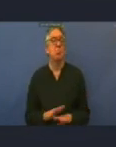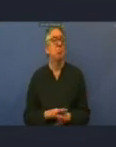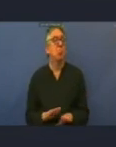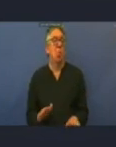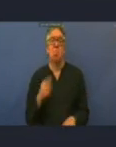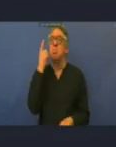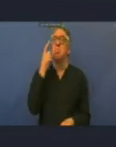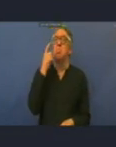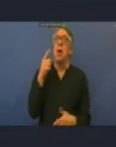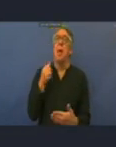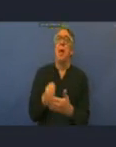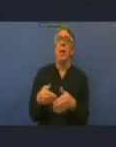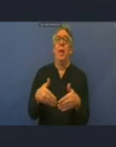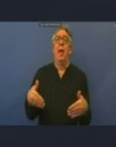deadlines.